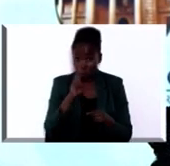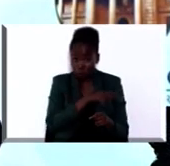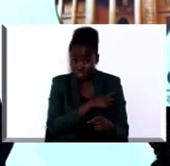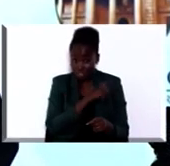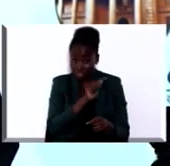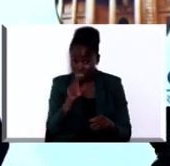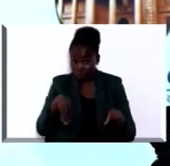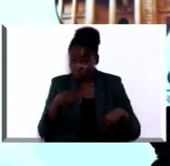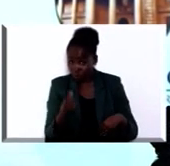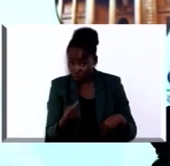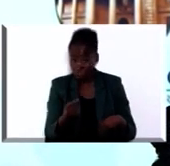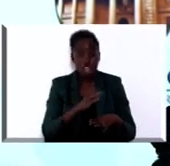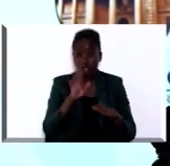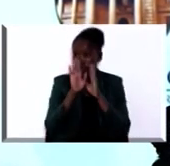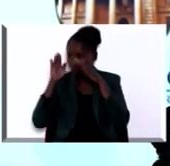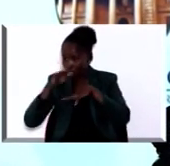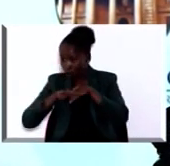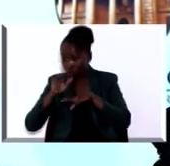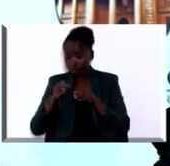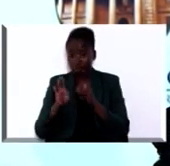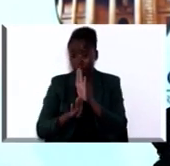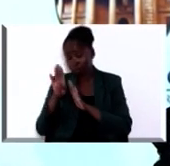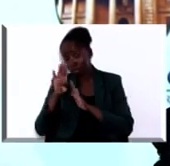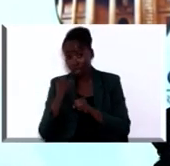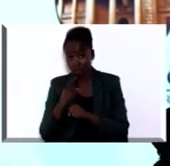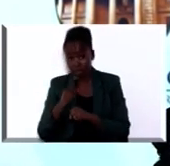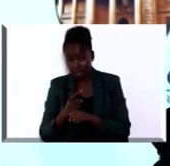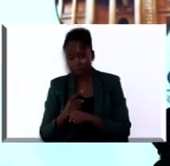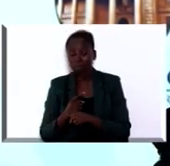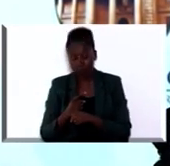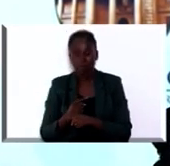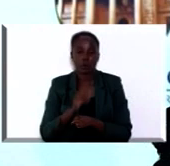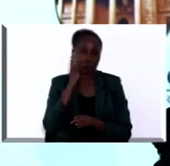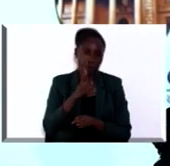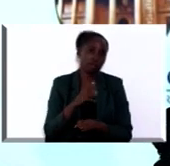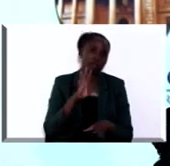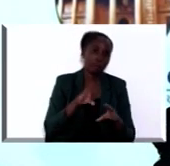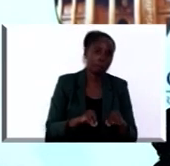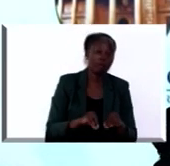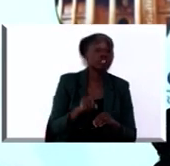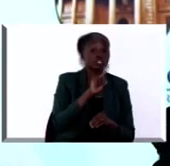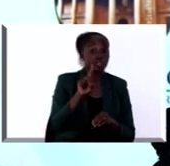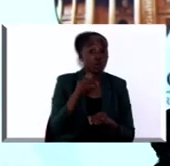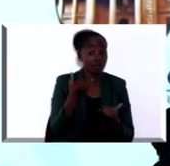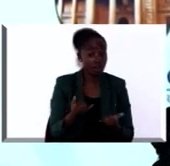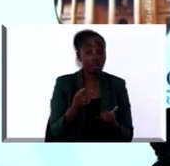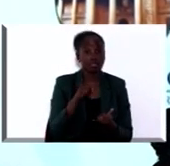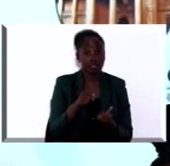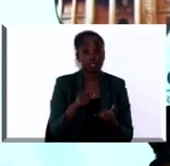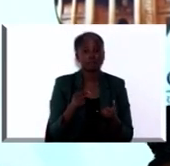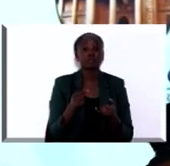focusing on the mandate of growing Gauteng together. So, in line with the commitment I